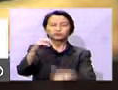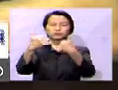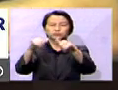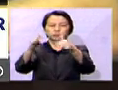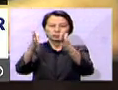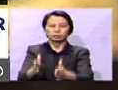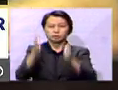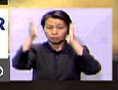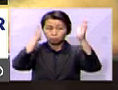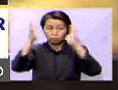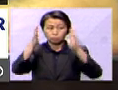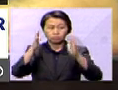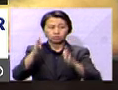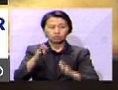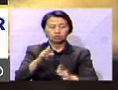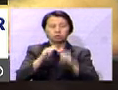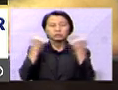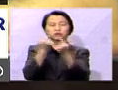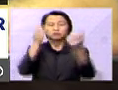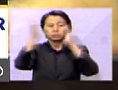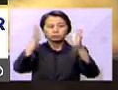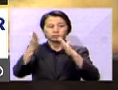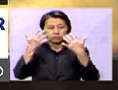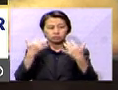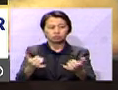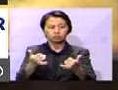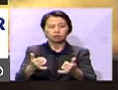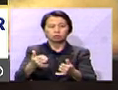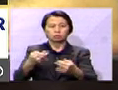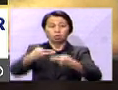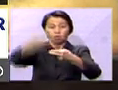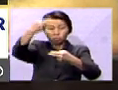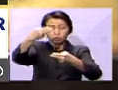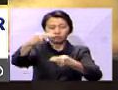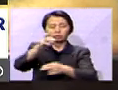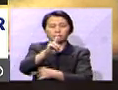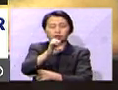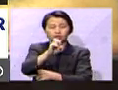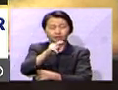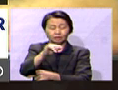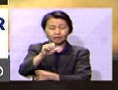moment of Team Malaysia at the Renaissance Hotel